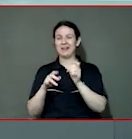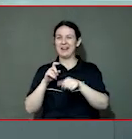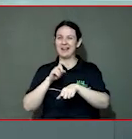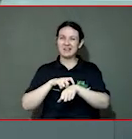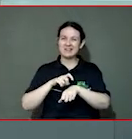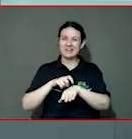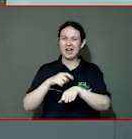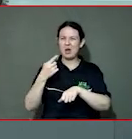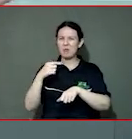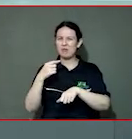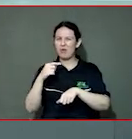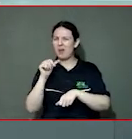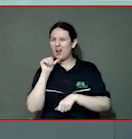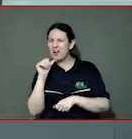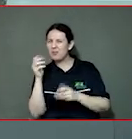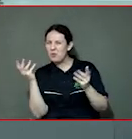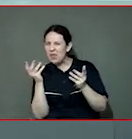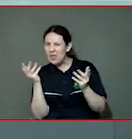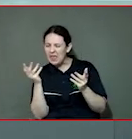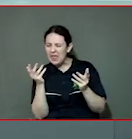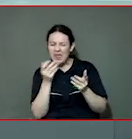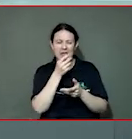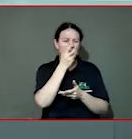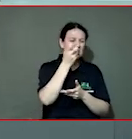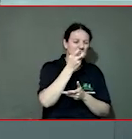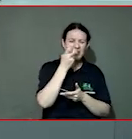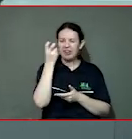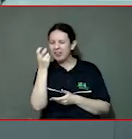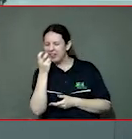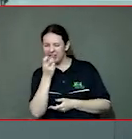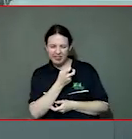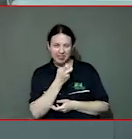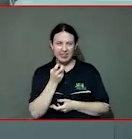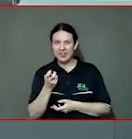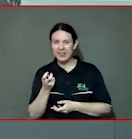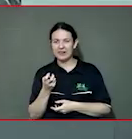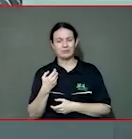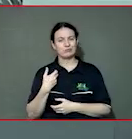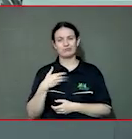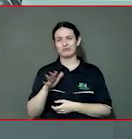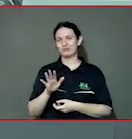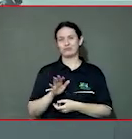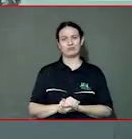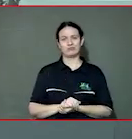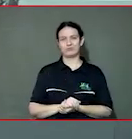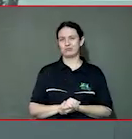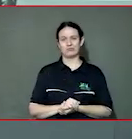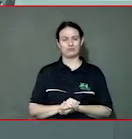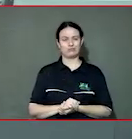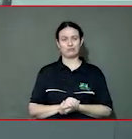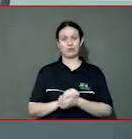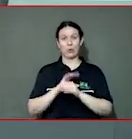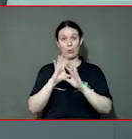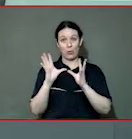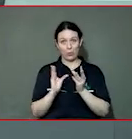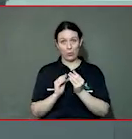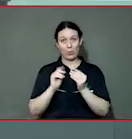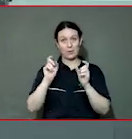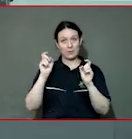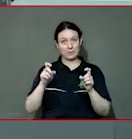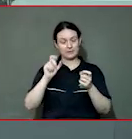boys and girls, to search for marks. And please remember, everything must be written